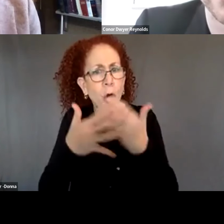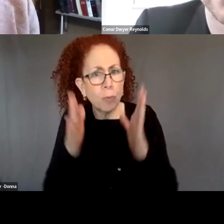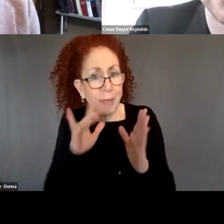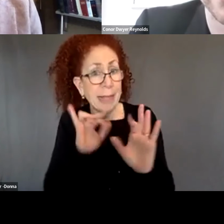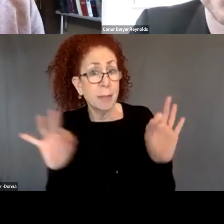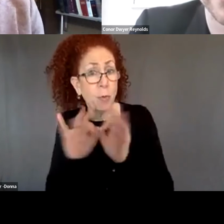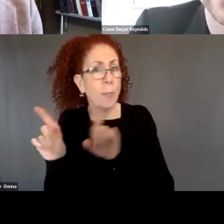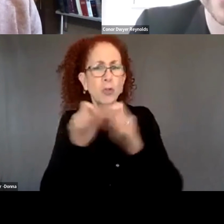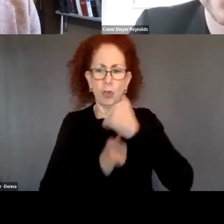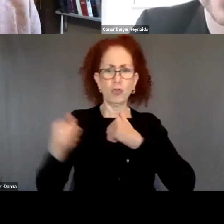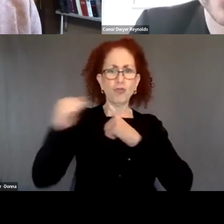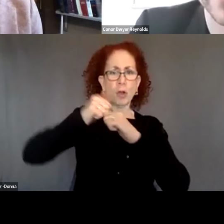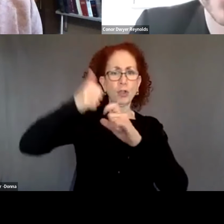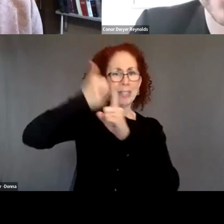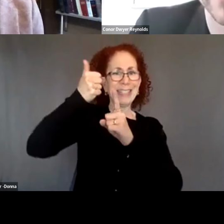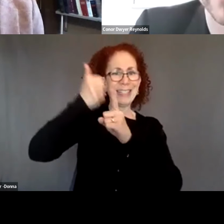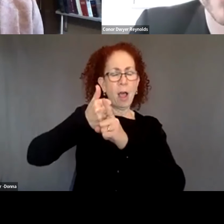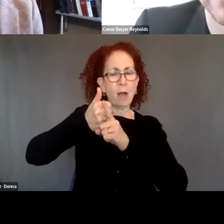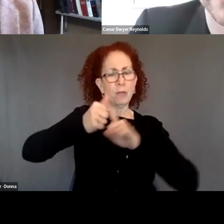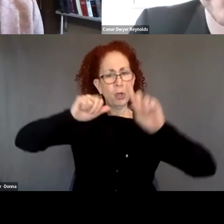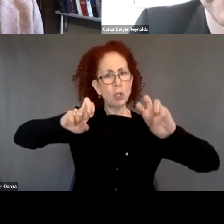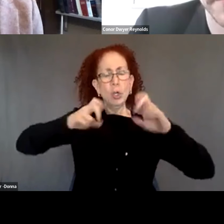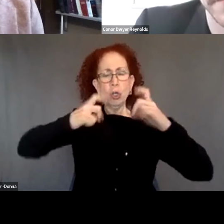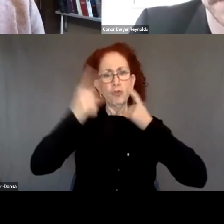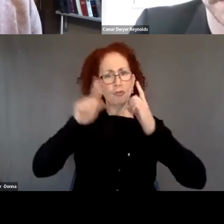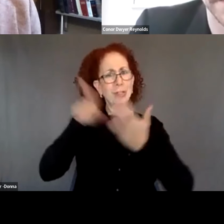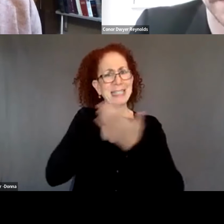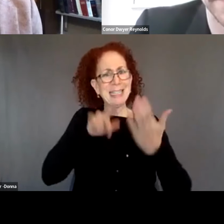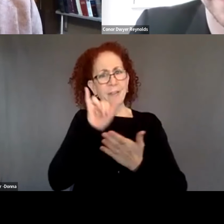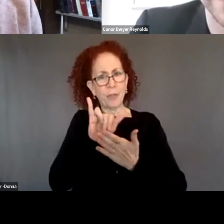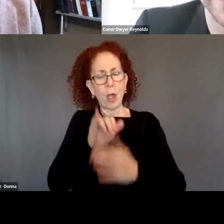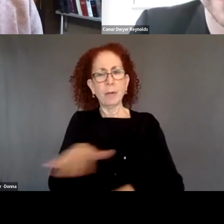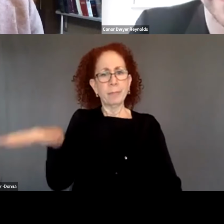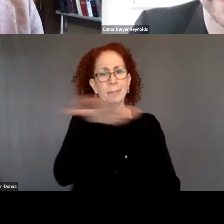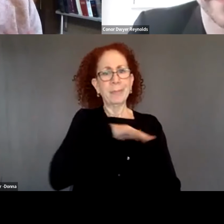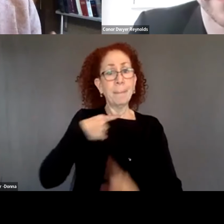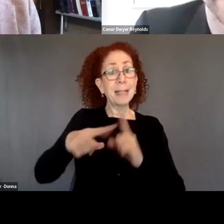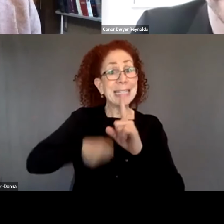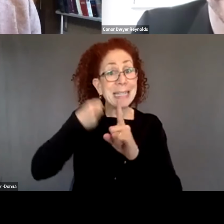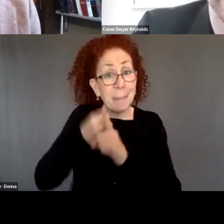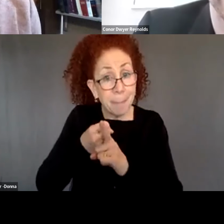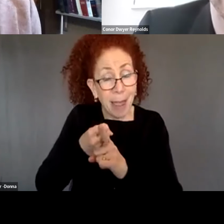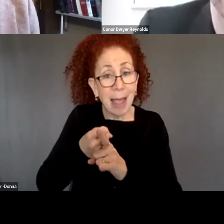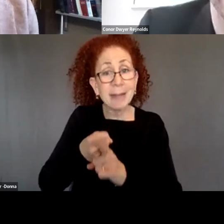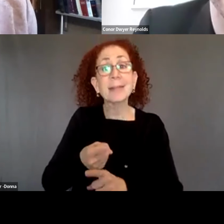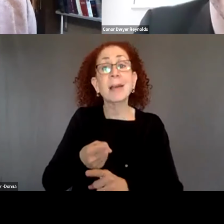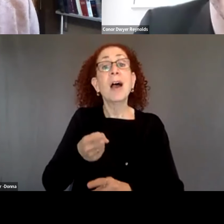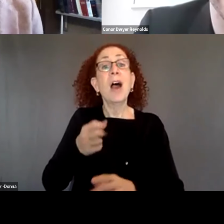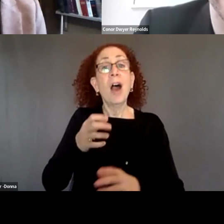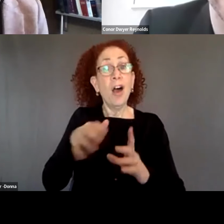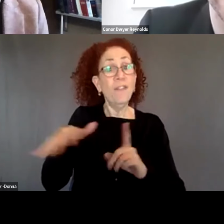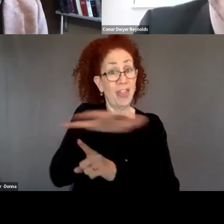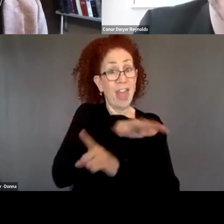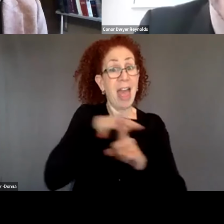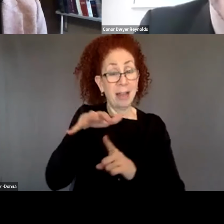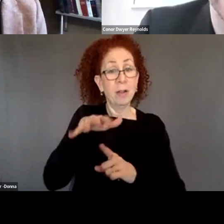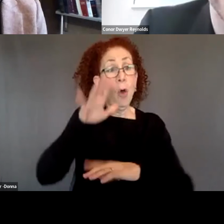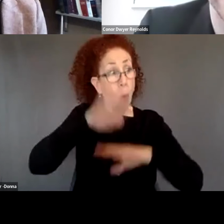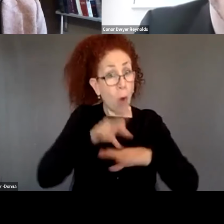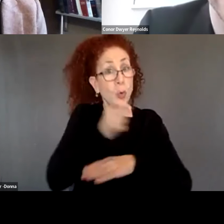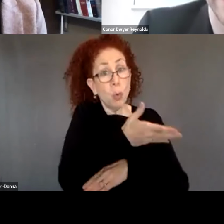but the structural critique of carceral conditions and the impact of those conditions on people